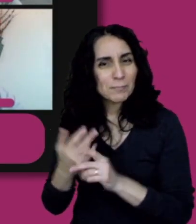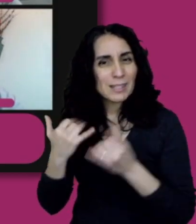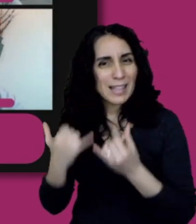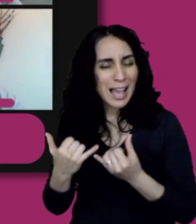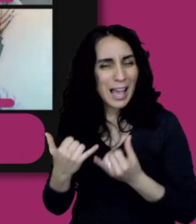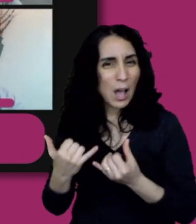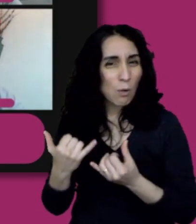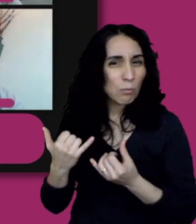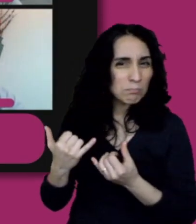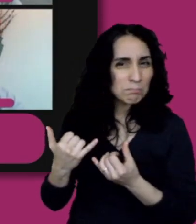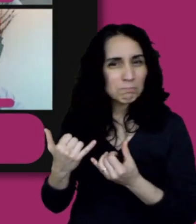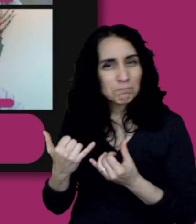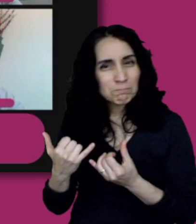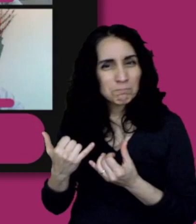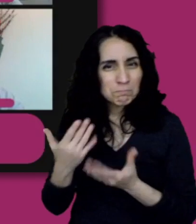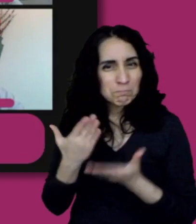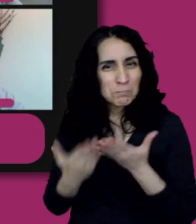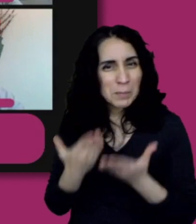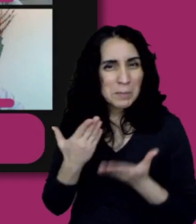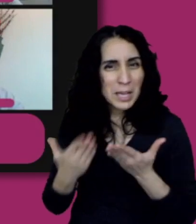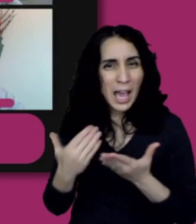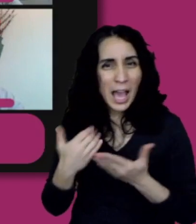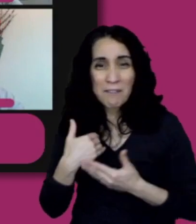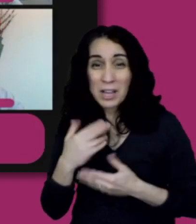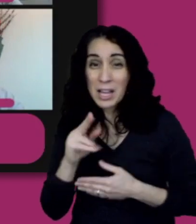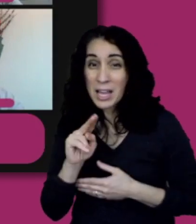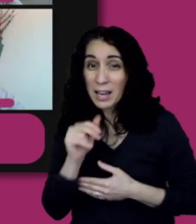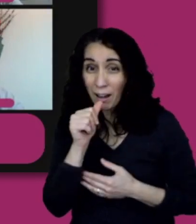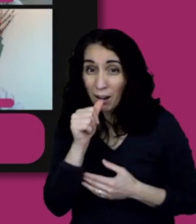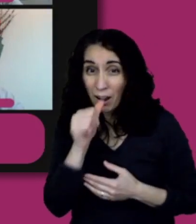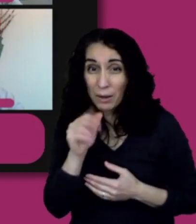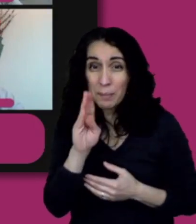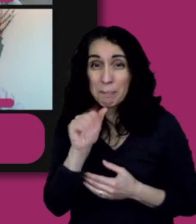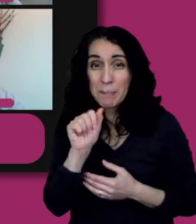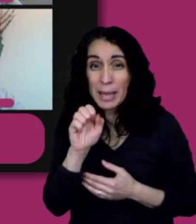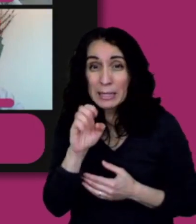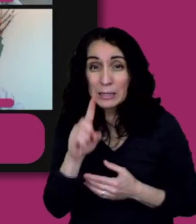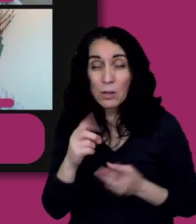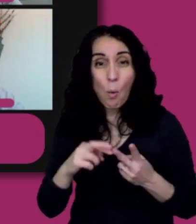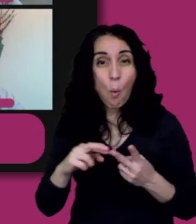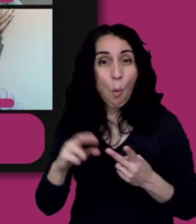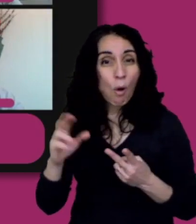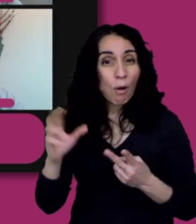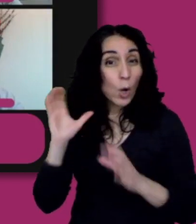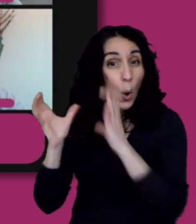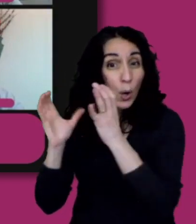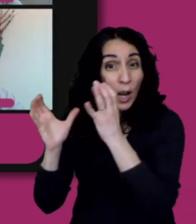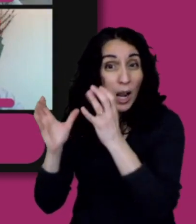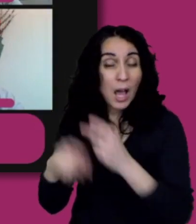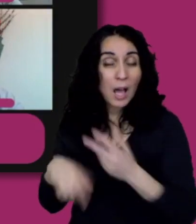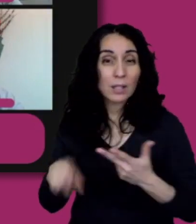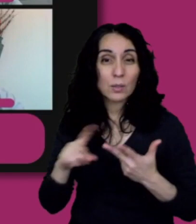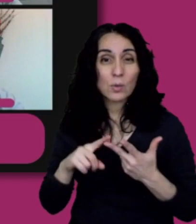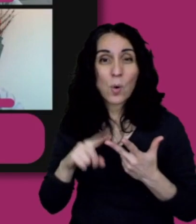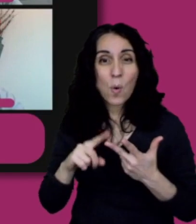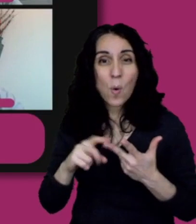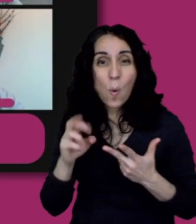yep. So now you're maybe down to, nut-based or coconut or